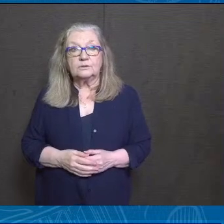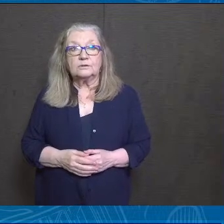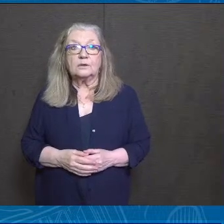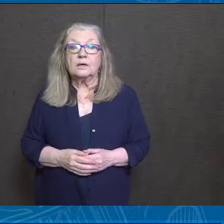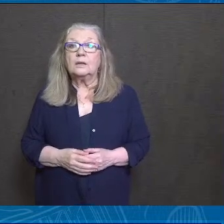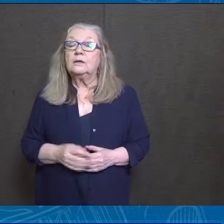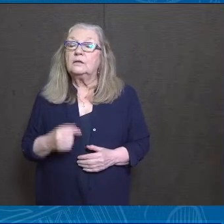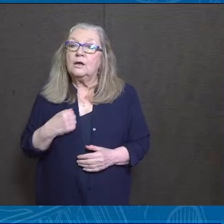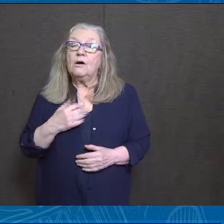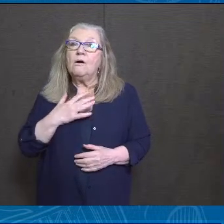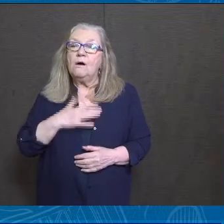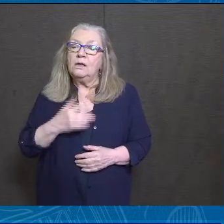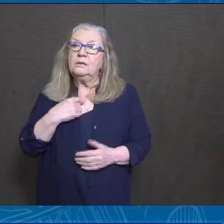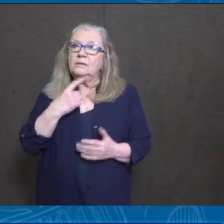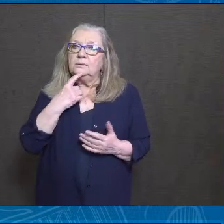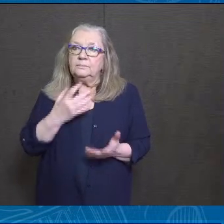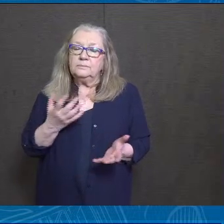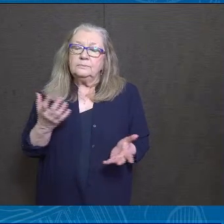So I would like to